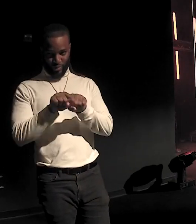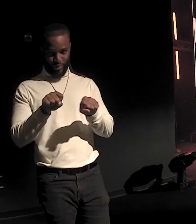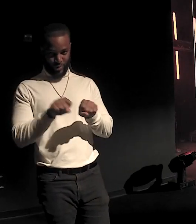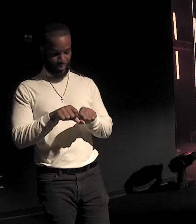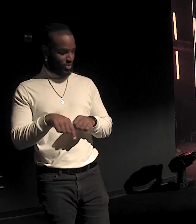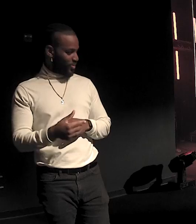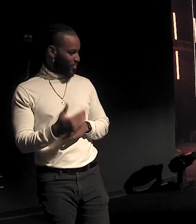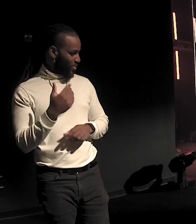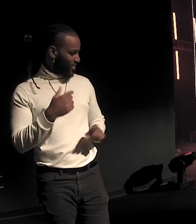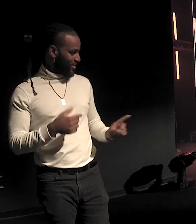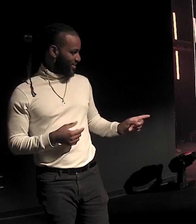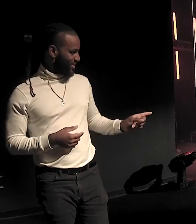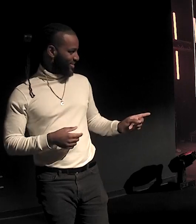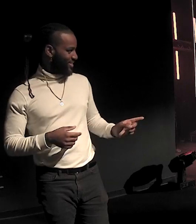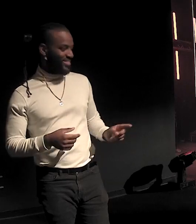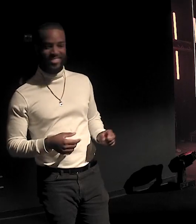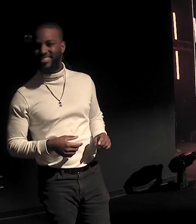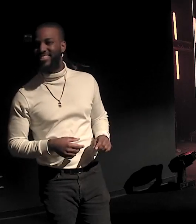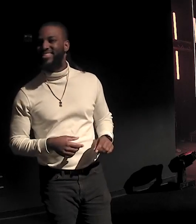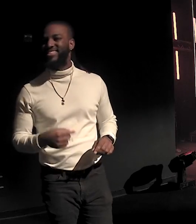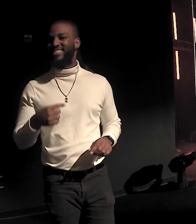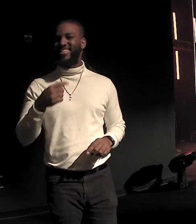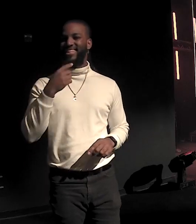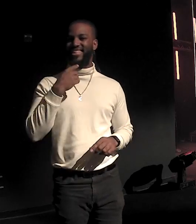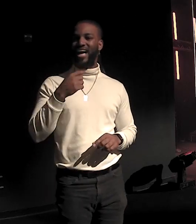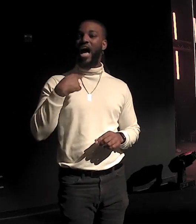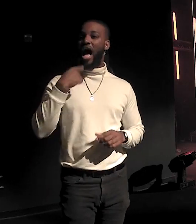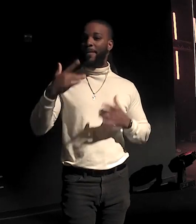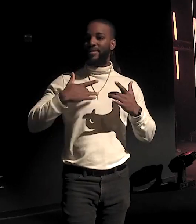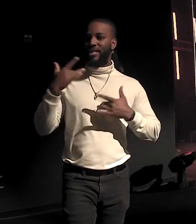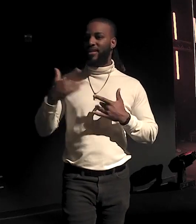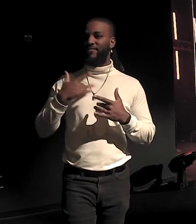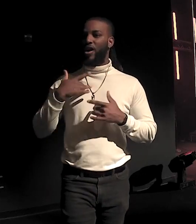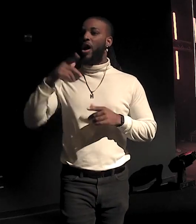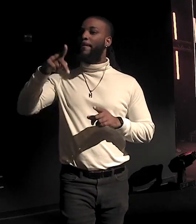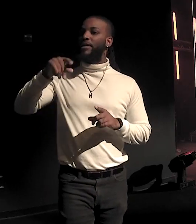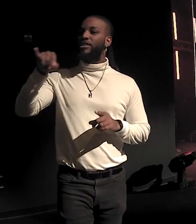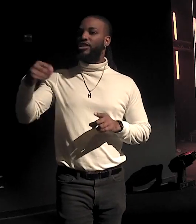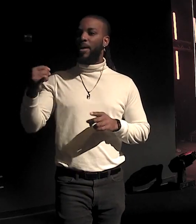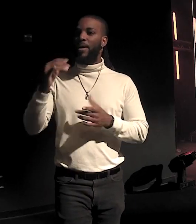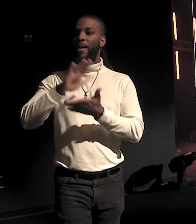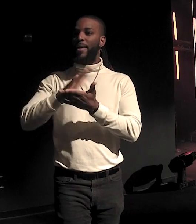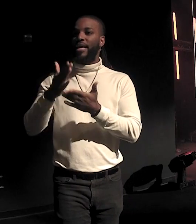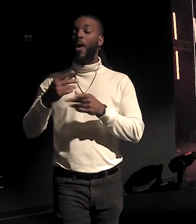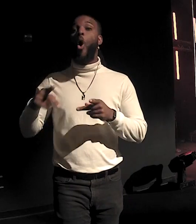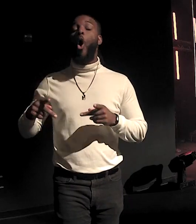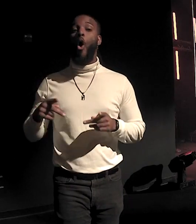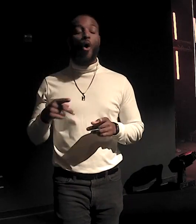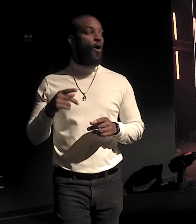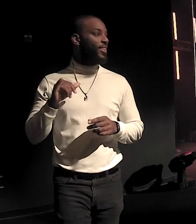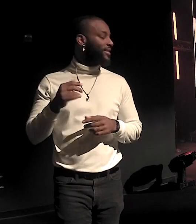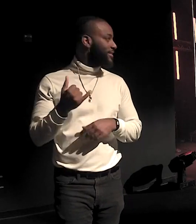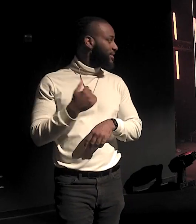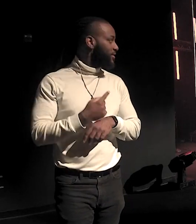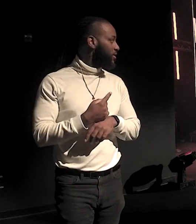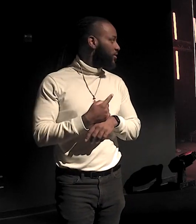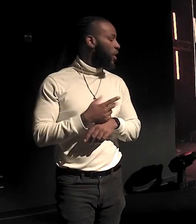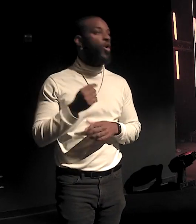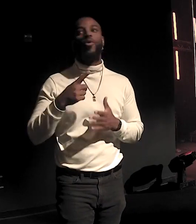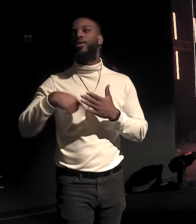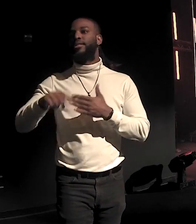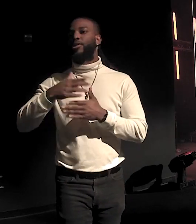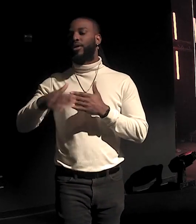morning. I know. Well, I'm so excited for our pajama and pancake party. That's today, right? Bethany, that's next